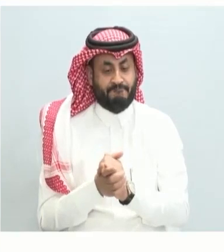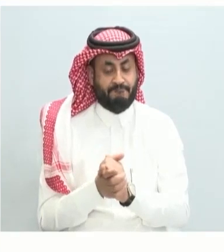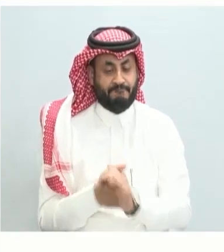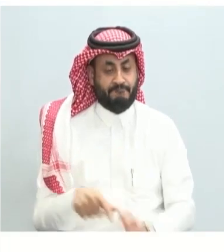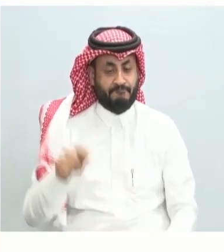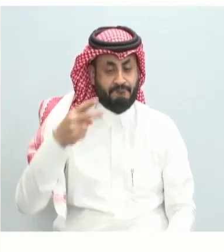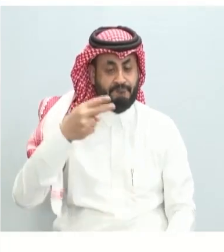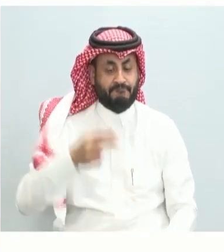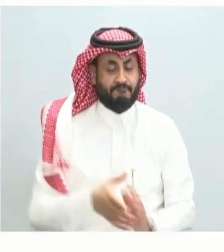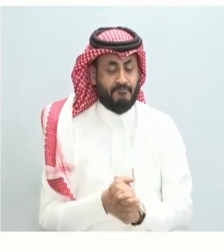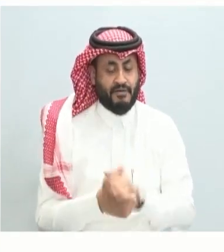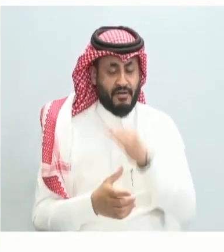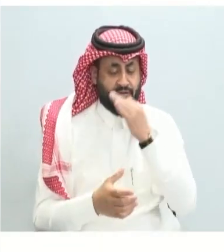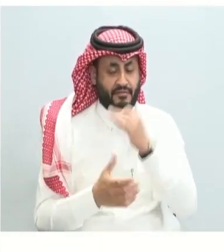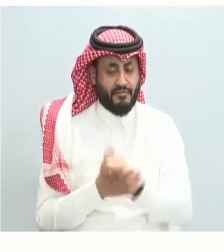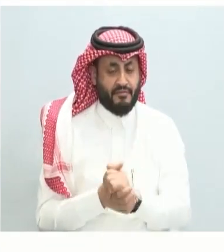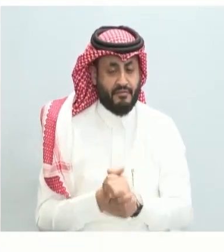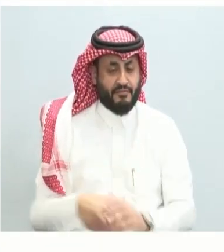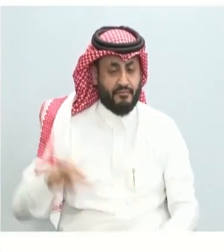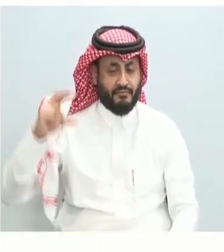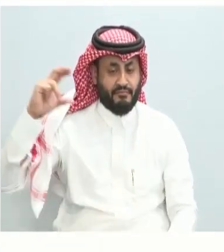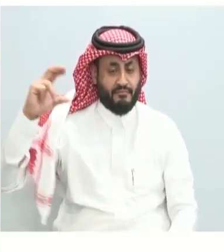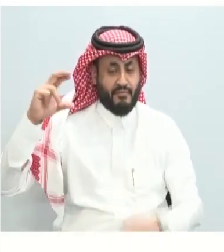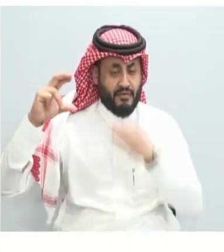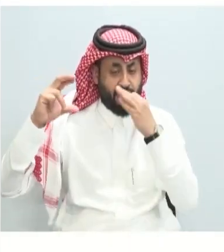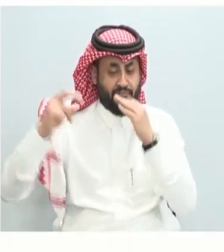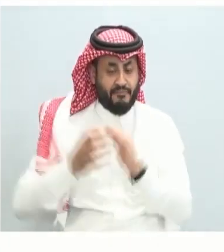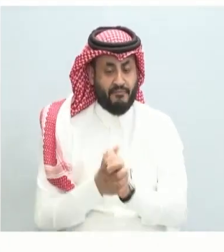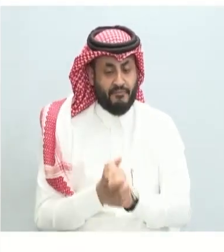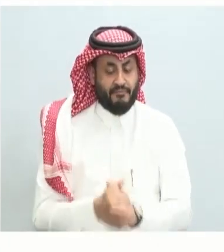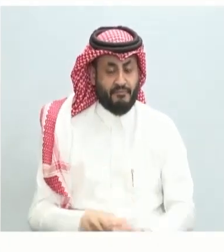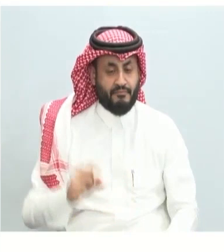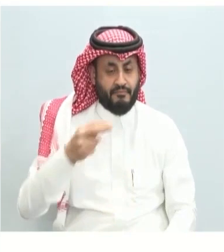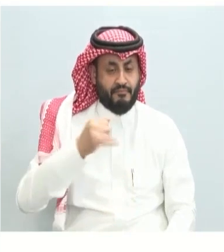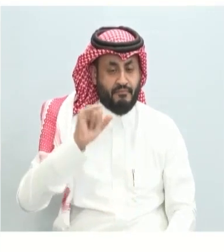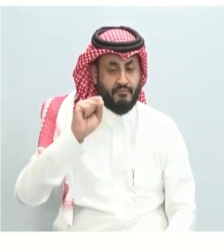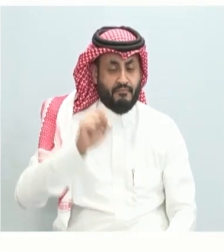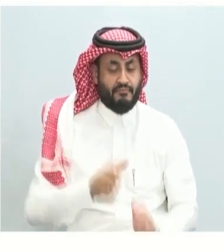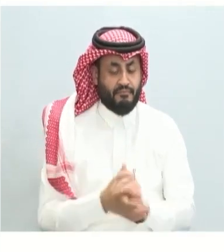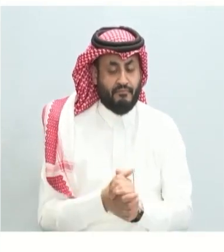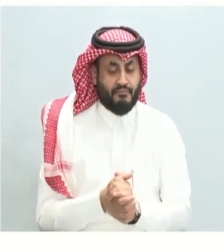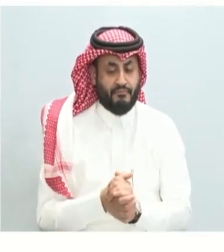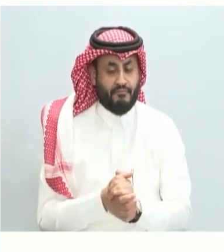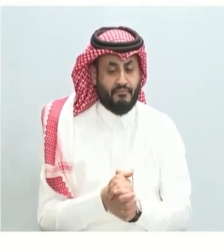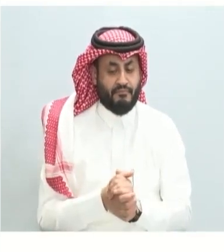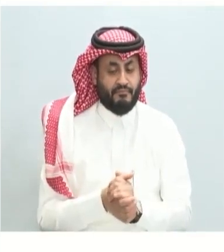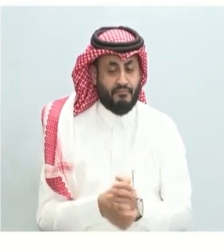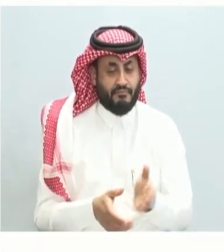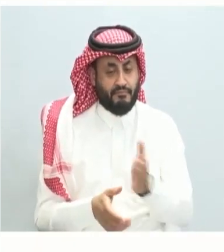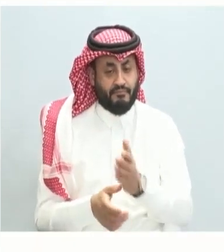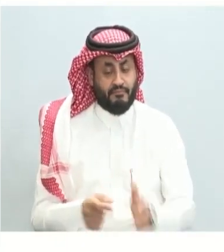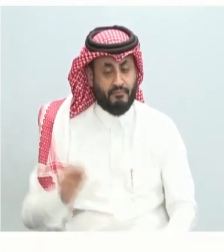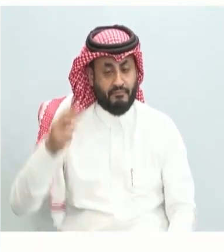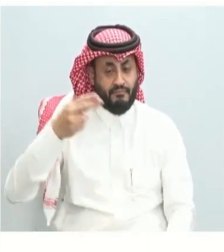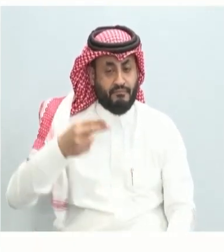T and H says the, this, this. And